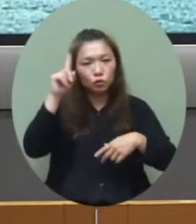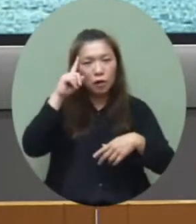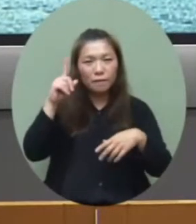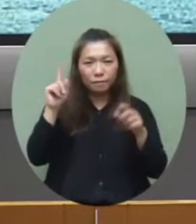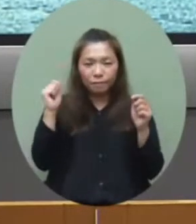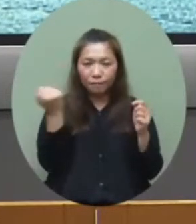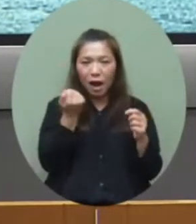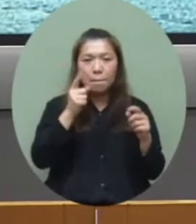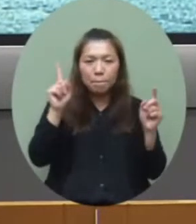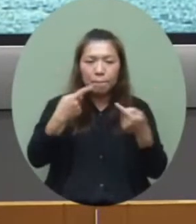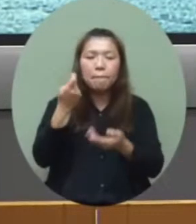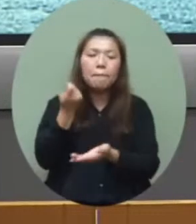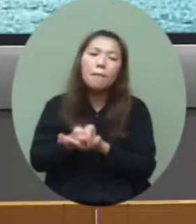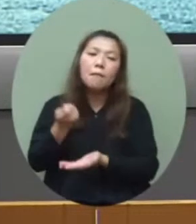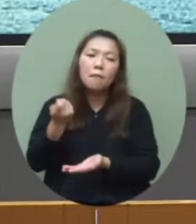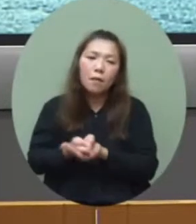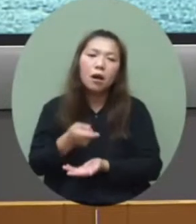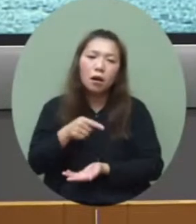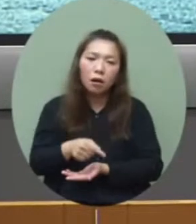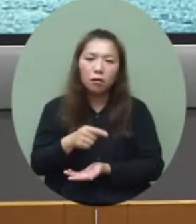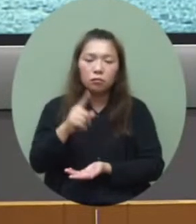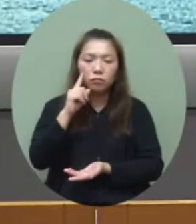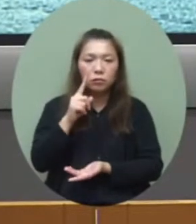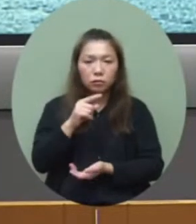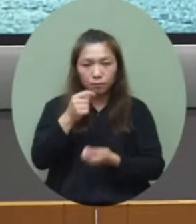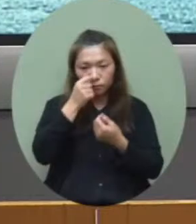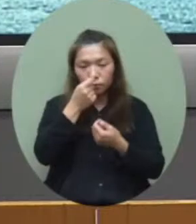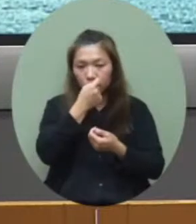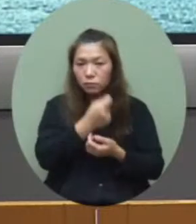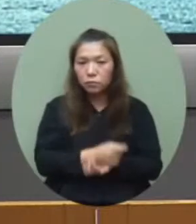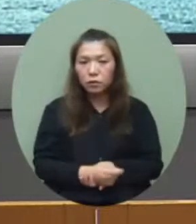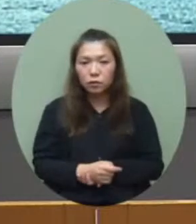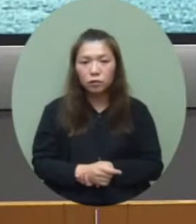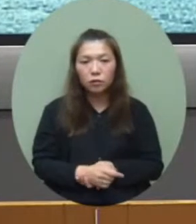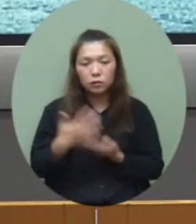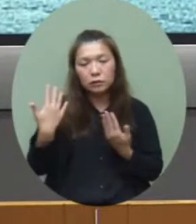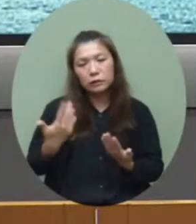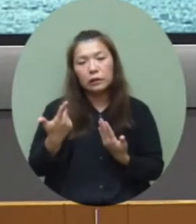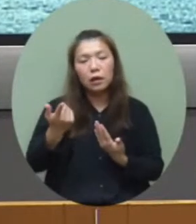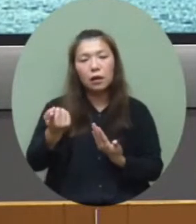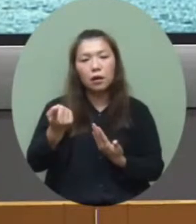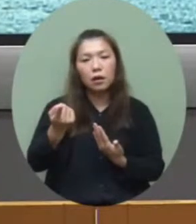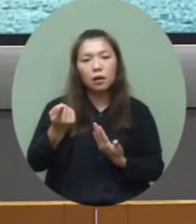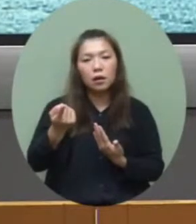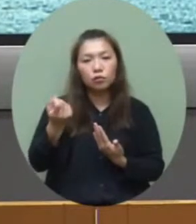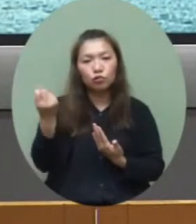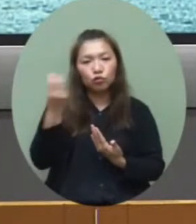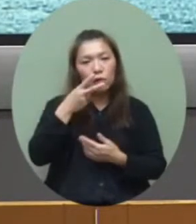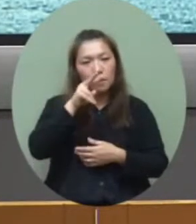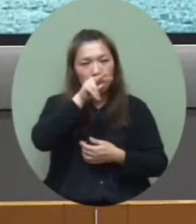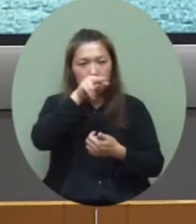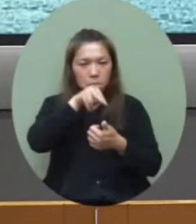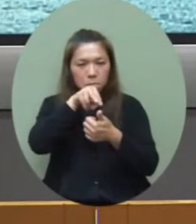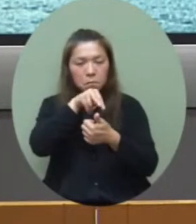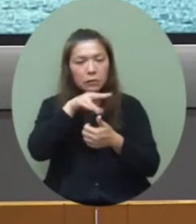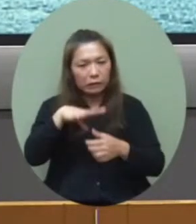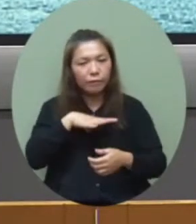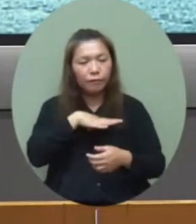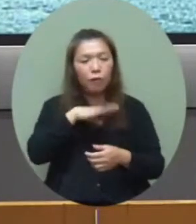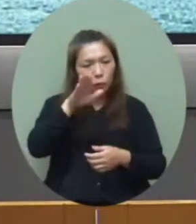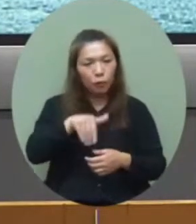centers. And at the moment, the government strategy is to provide more PCR testing at a lower